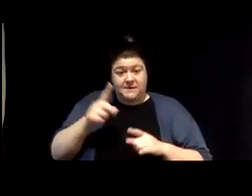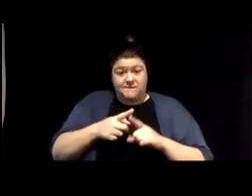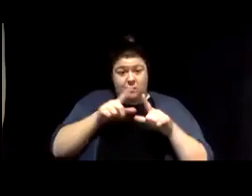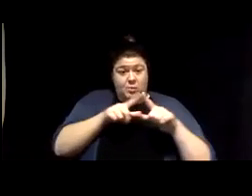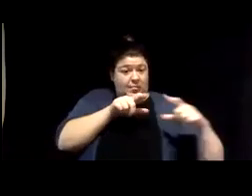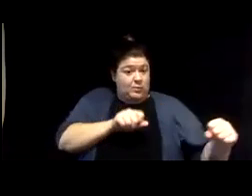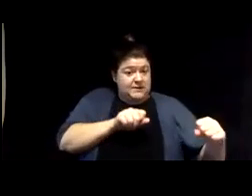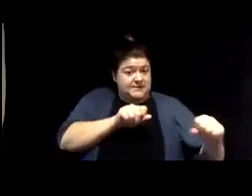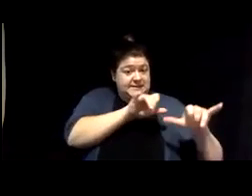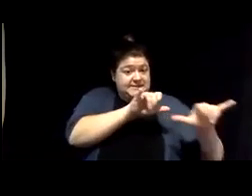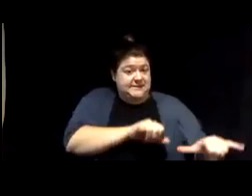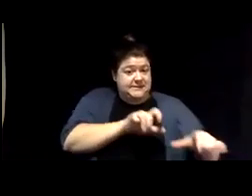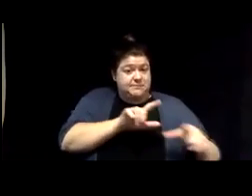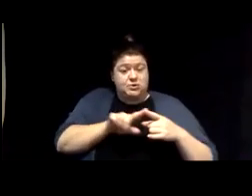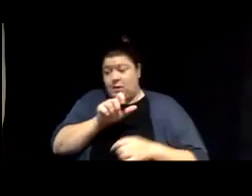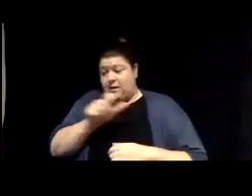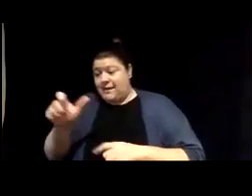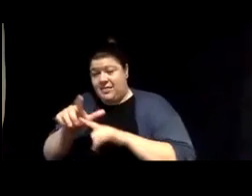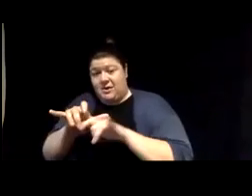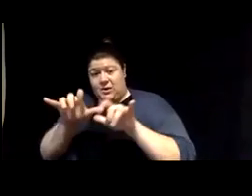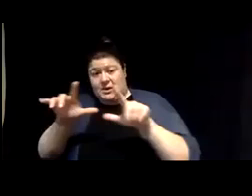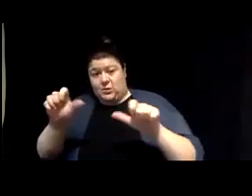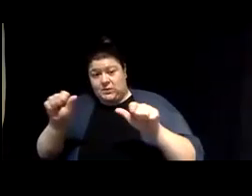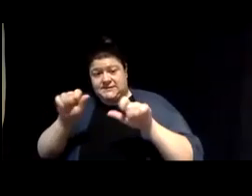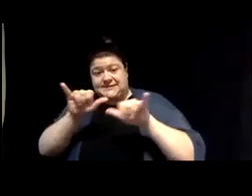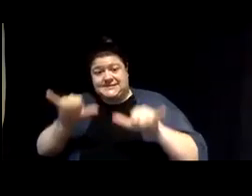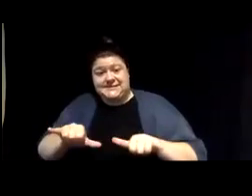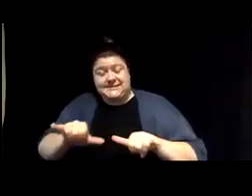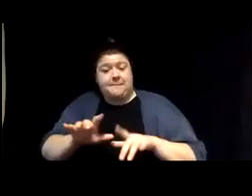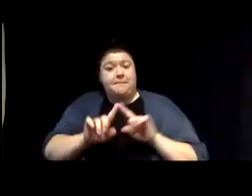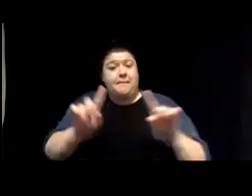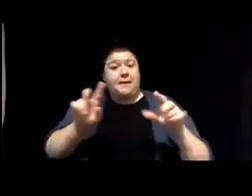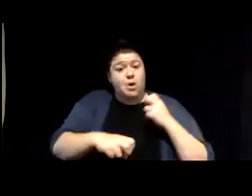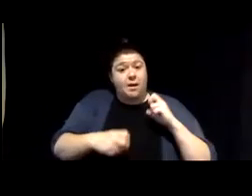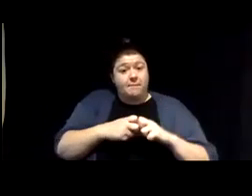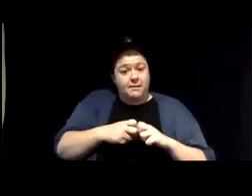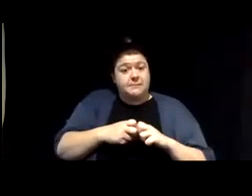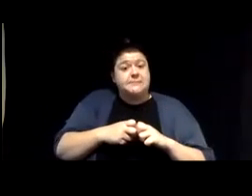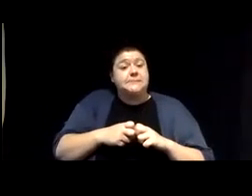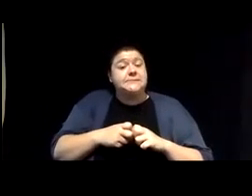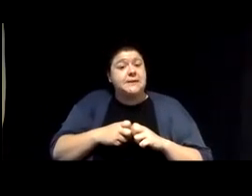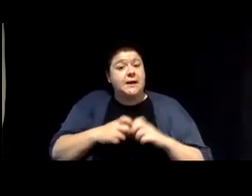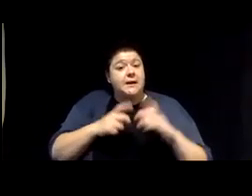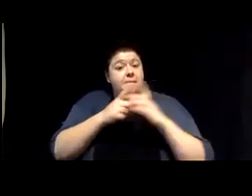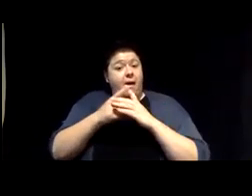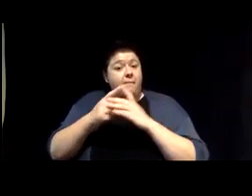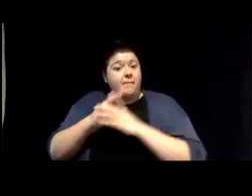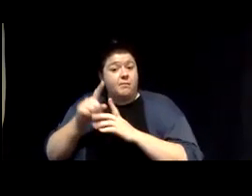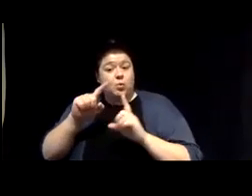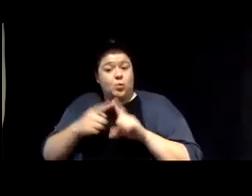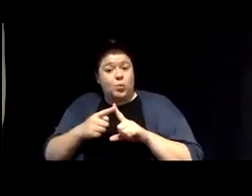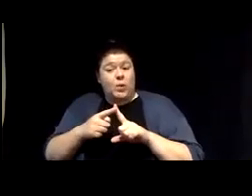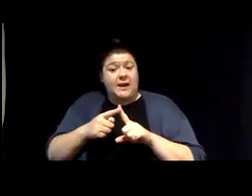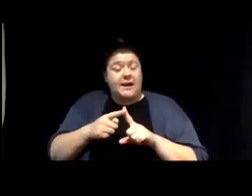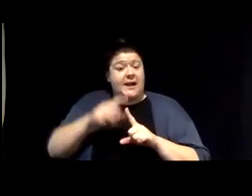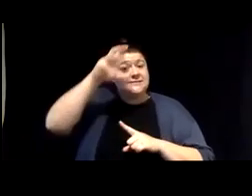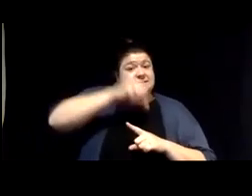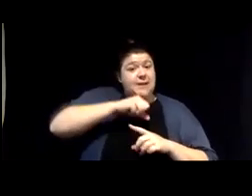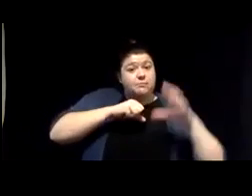another. The problem happens, though, when there are dissimilarities in the